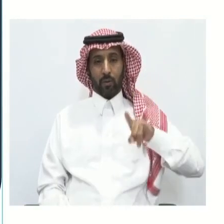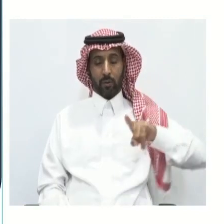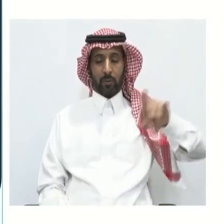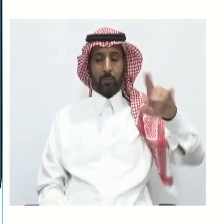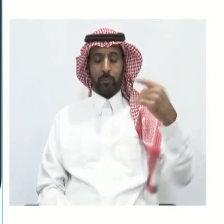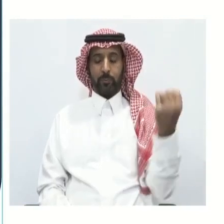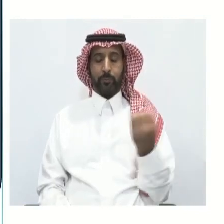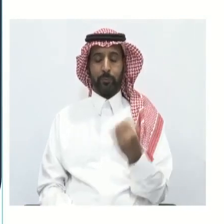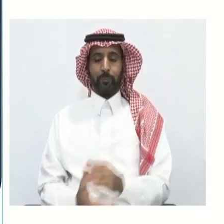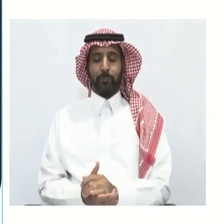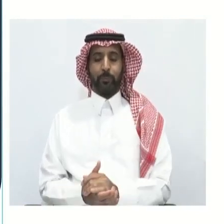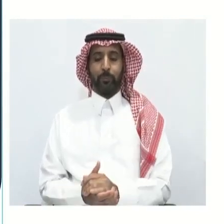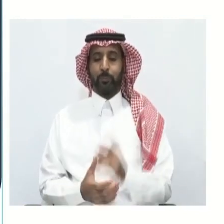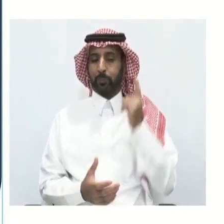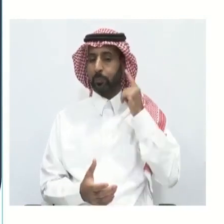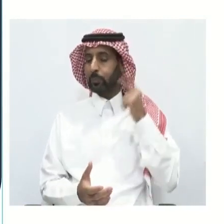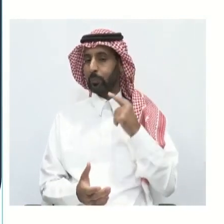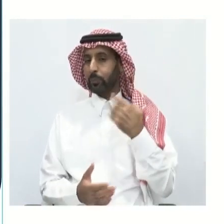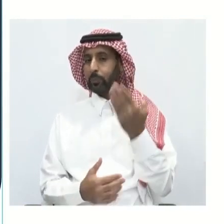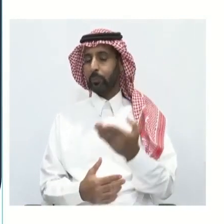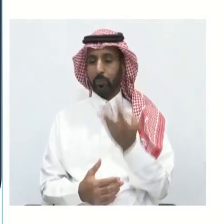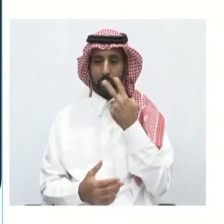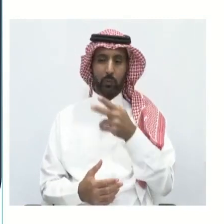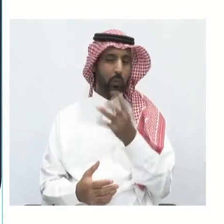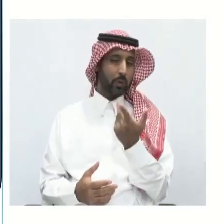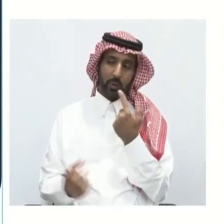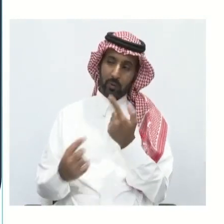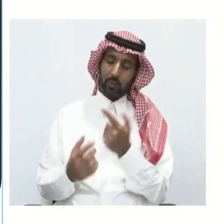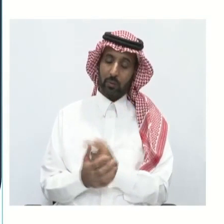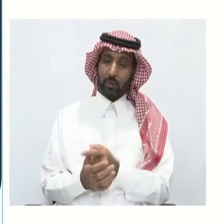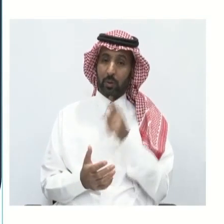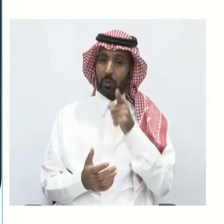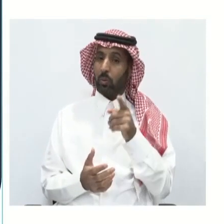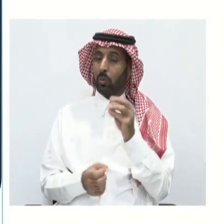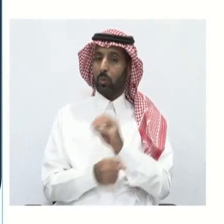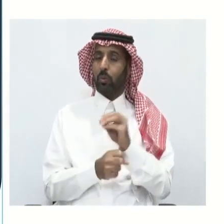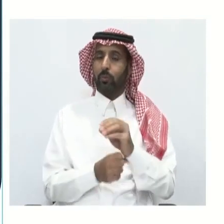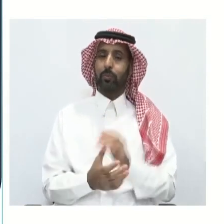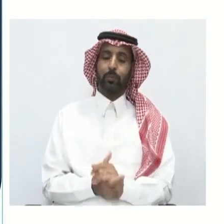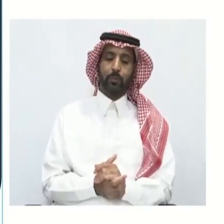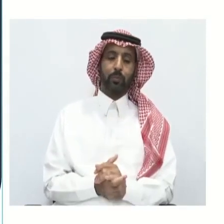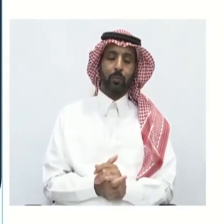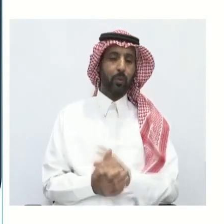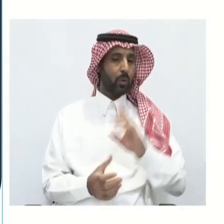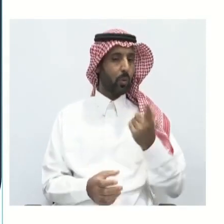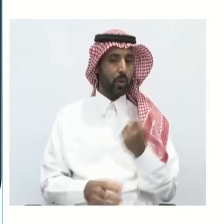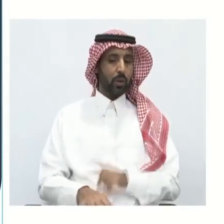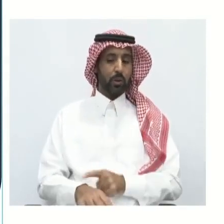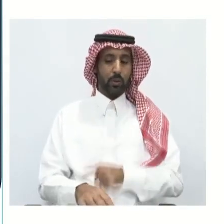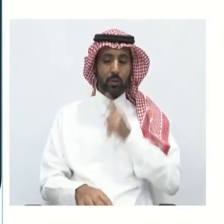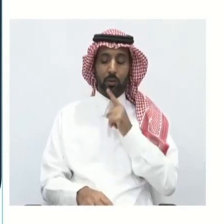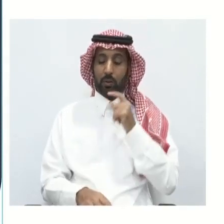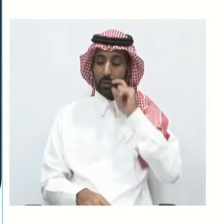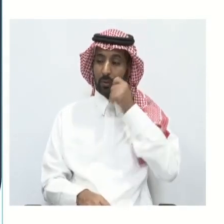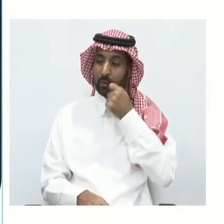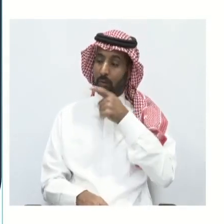What are you going to listen to? What are you going to see? So you're asking for an information here. When is he going to